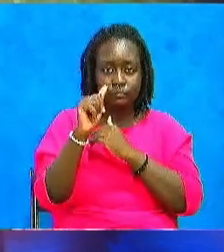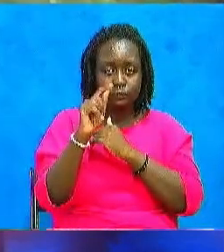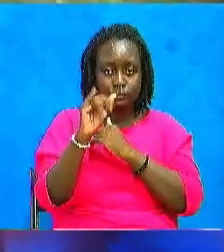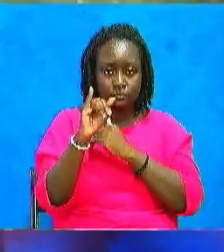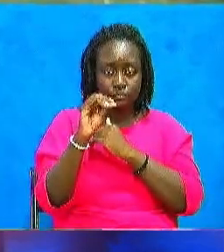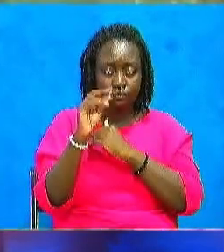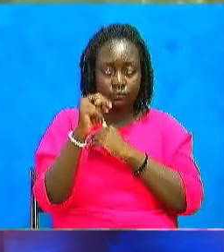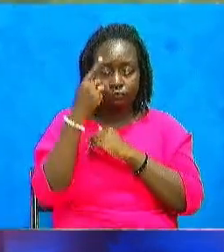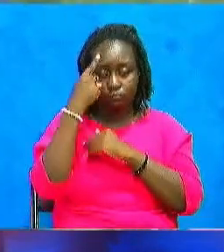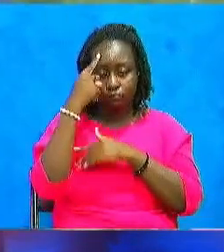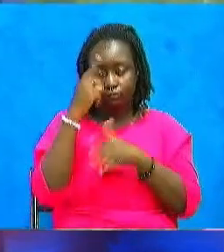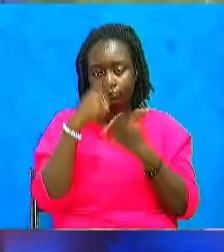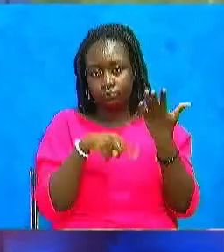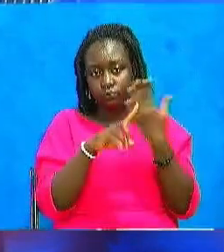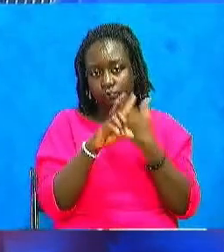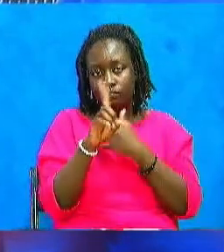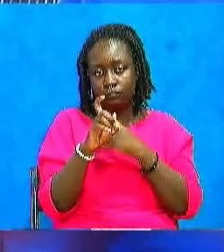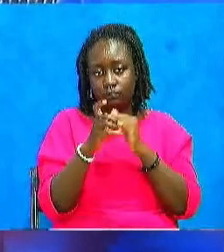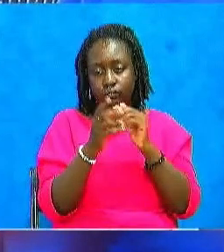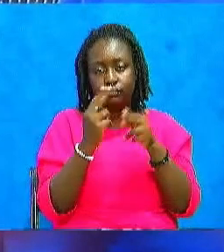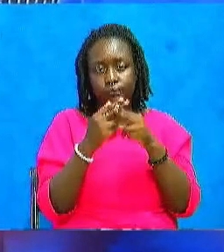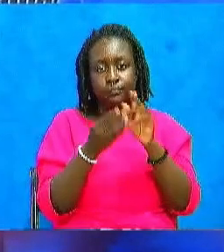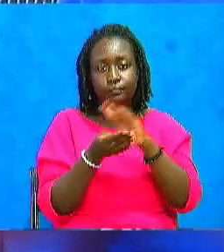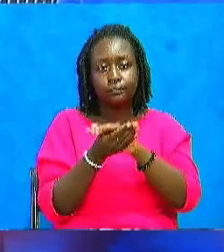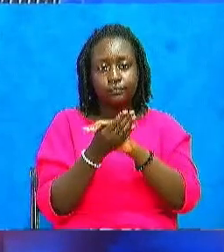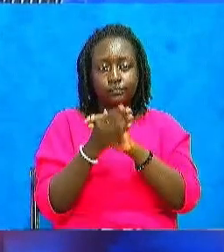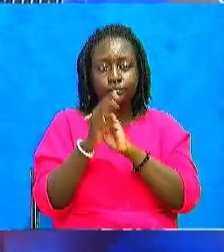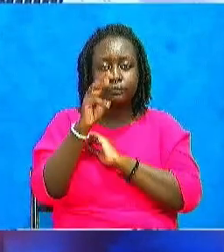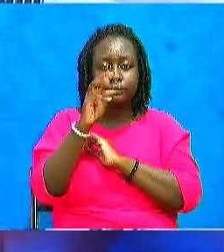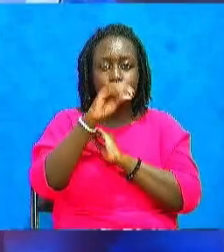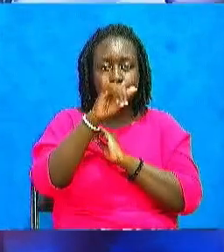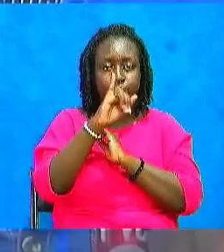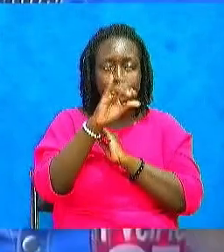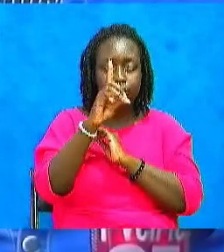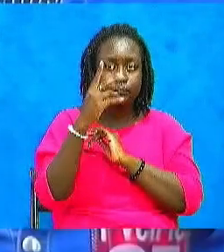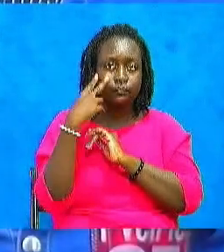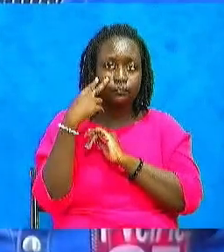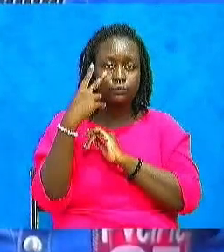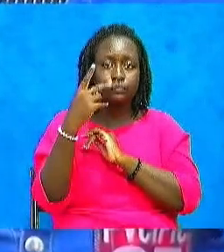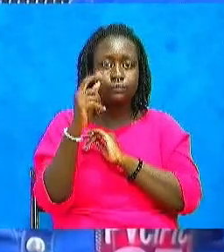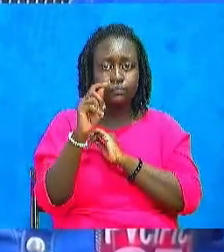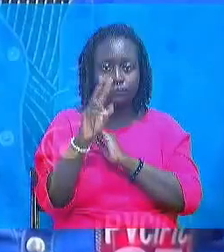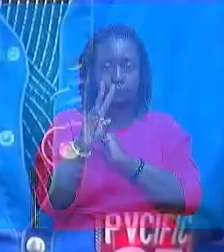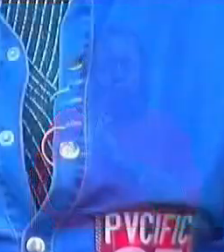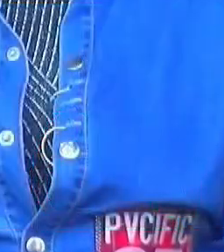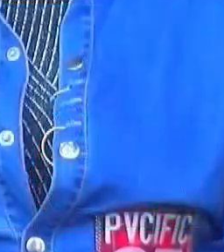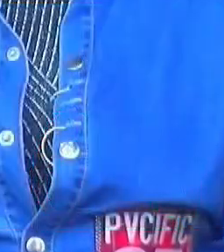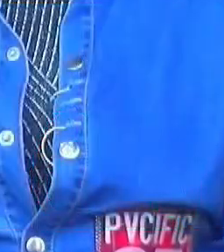facilitated for? So that's what I call bribery. Majid Hussein, Look Up TV.